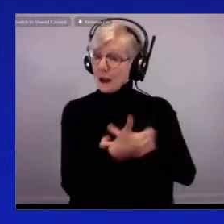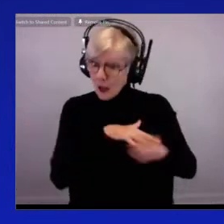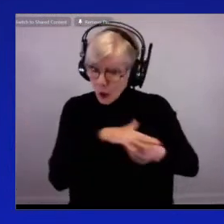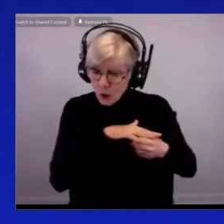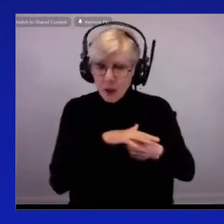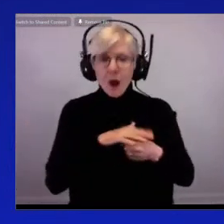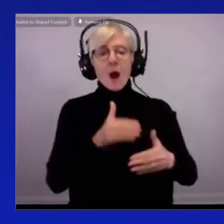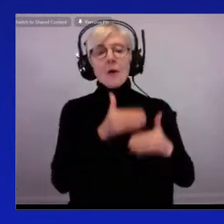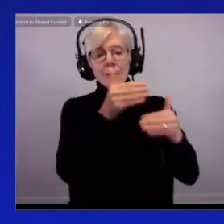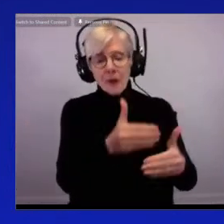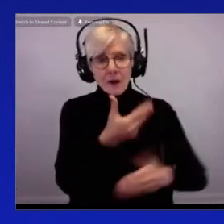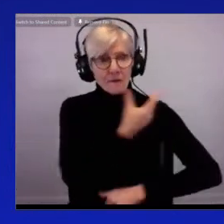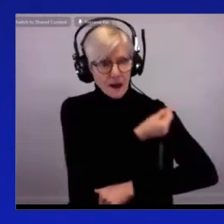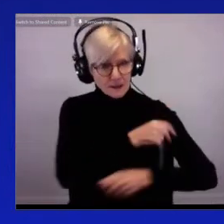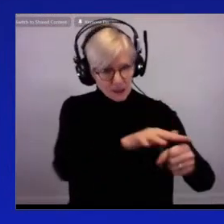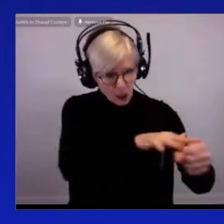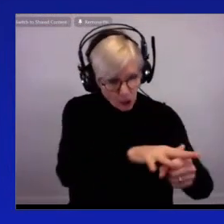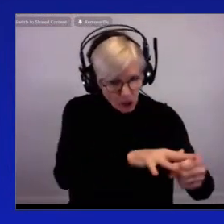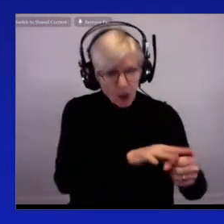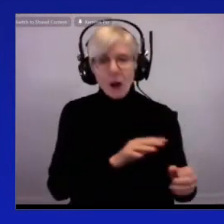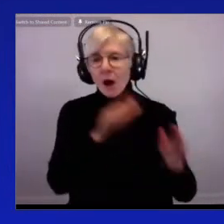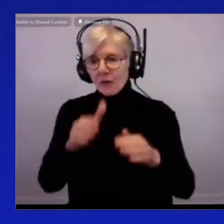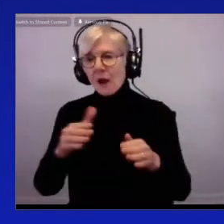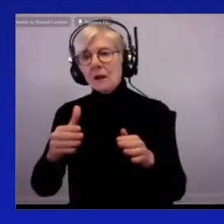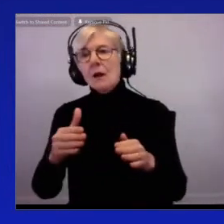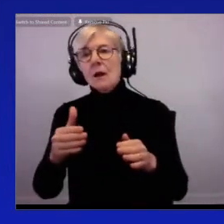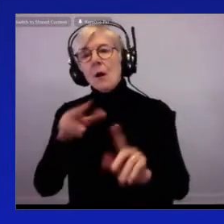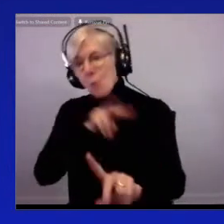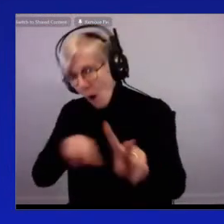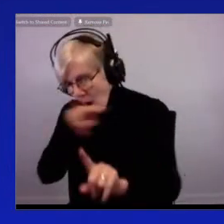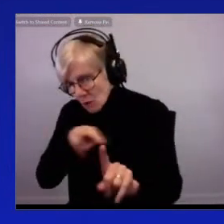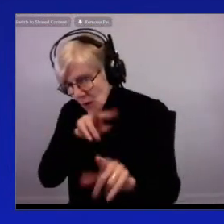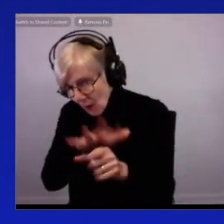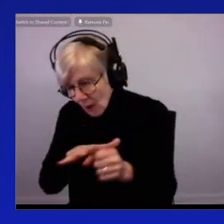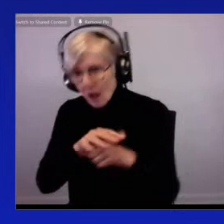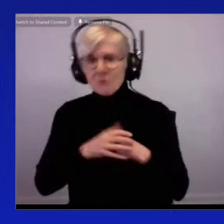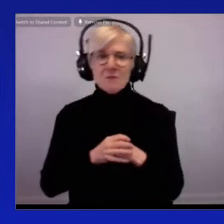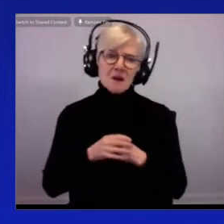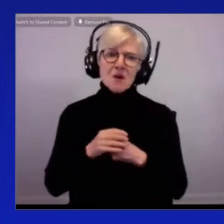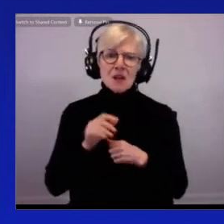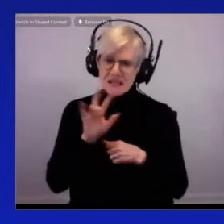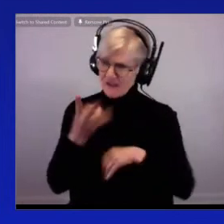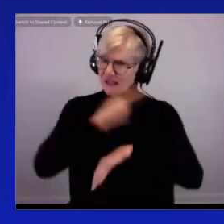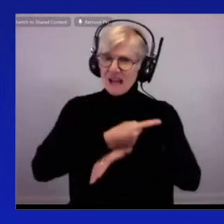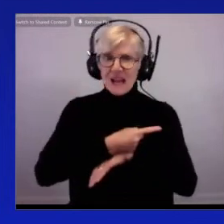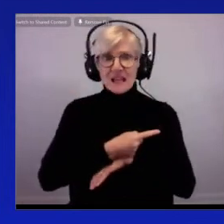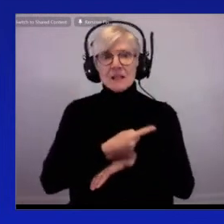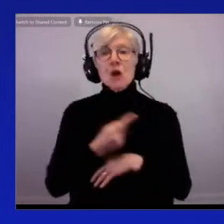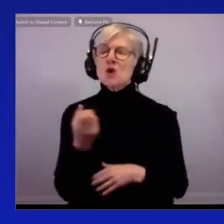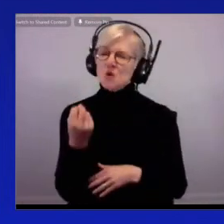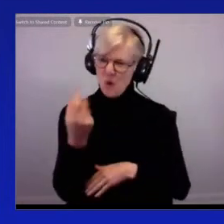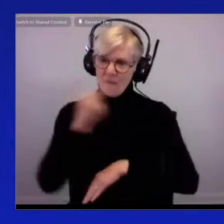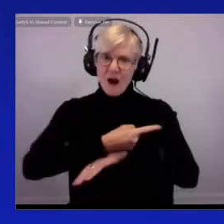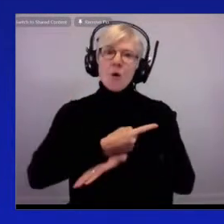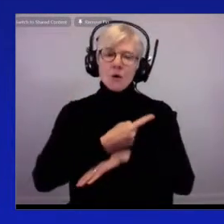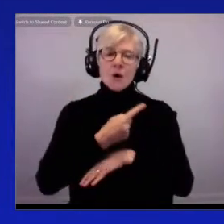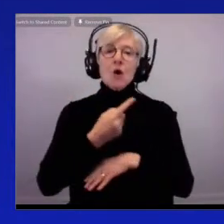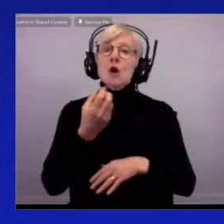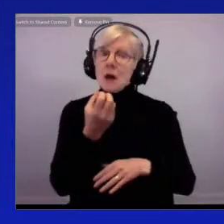through to the waiting areas. Again, 7 days a week, likely 12 hours a day. And